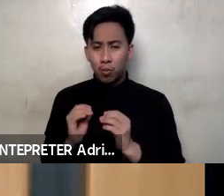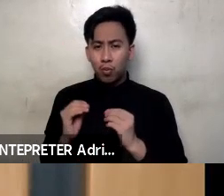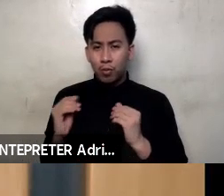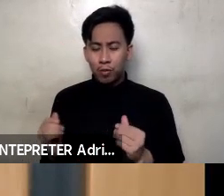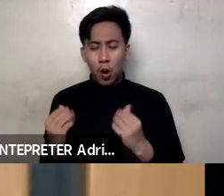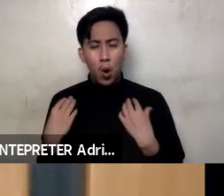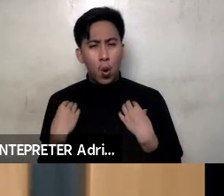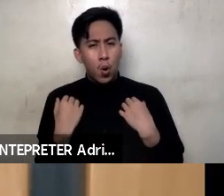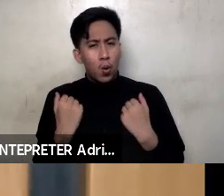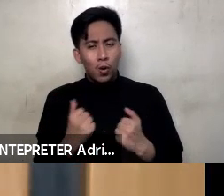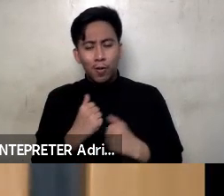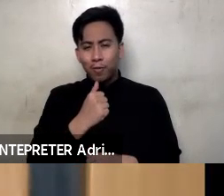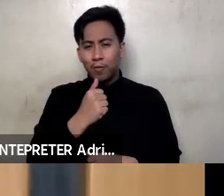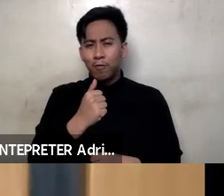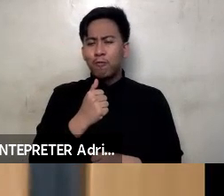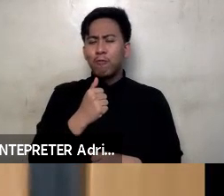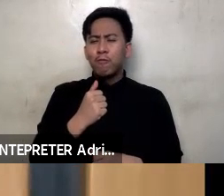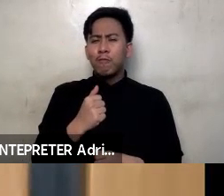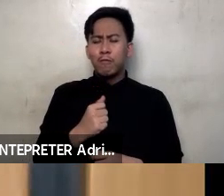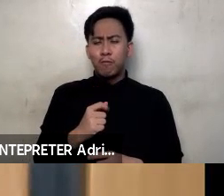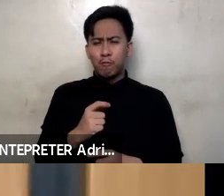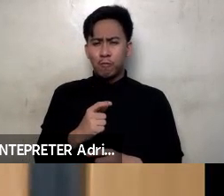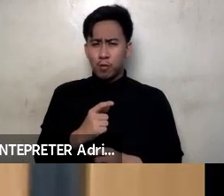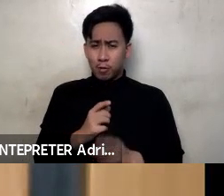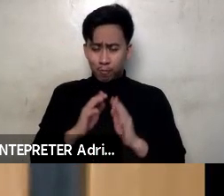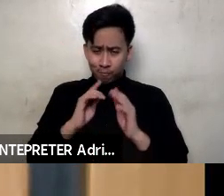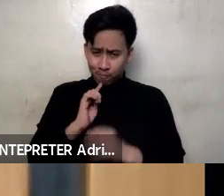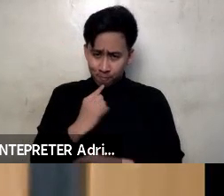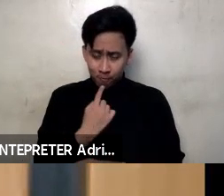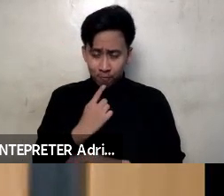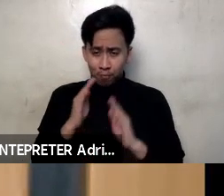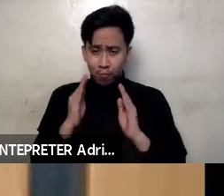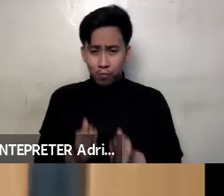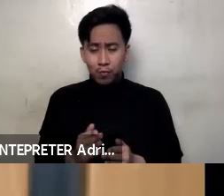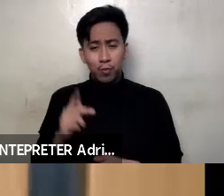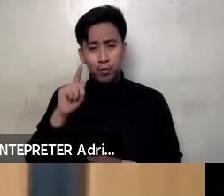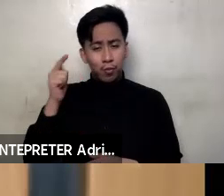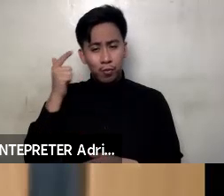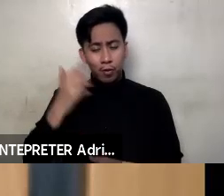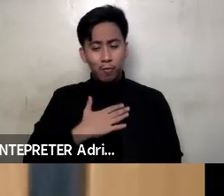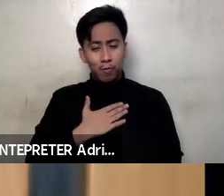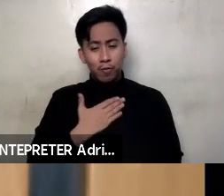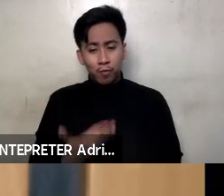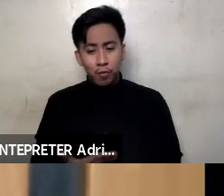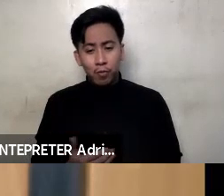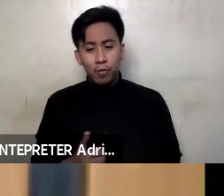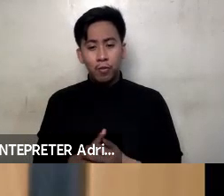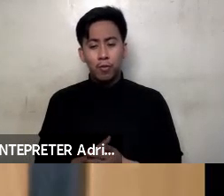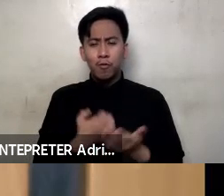Strong commitment and political will. And 4. Evidence-based intervention. And